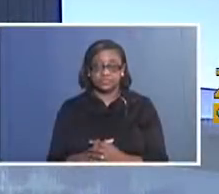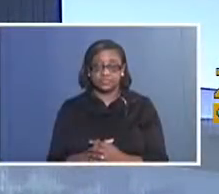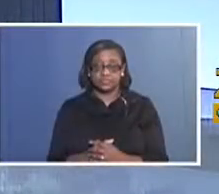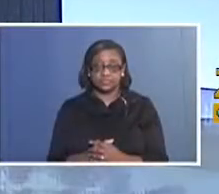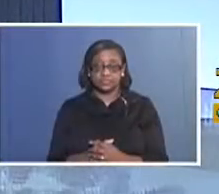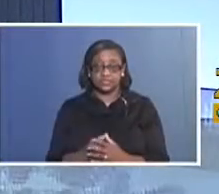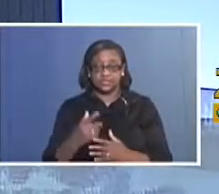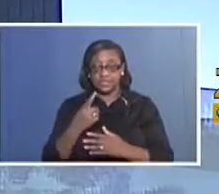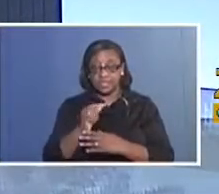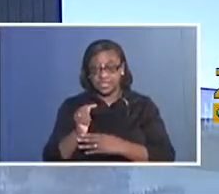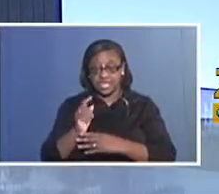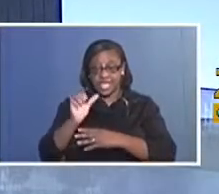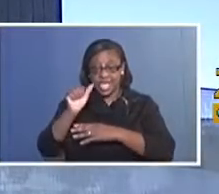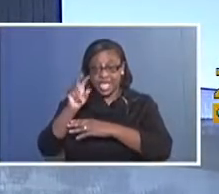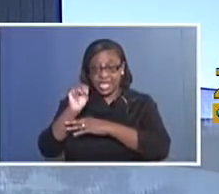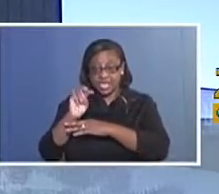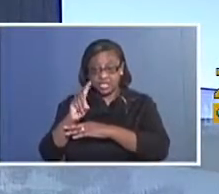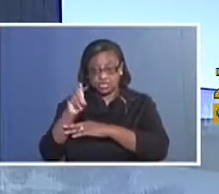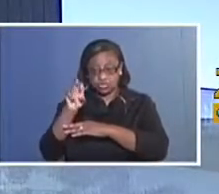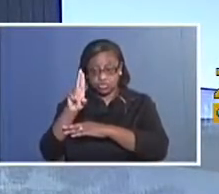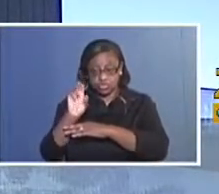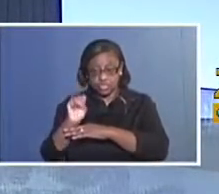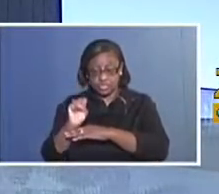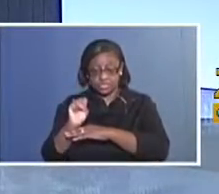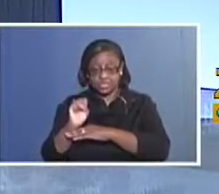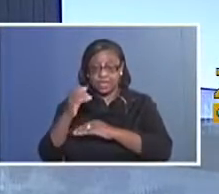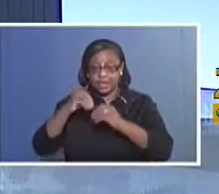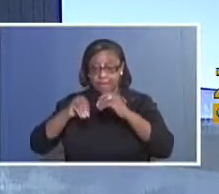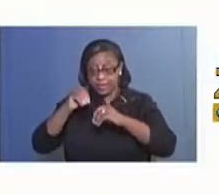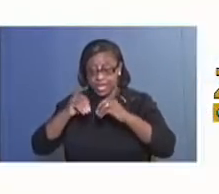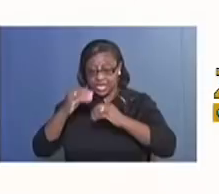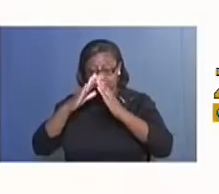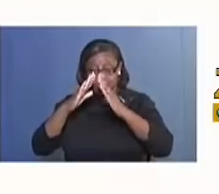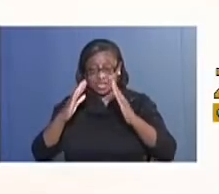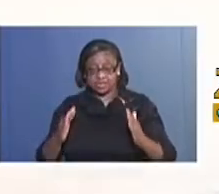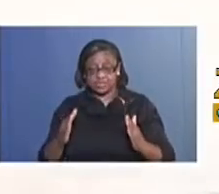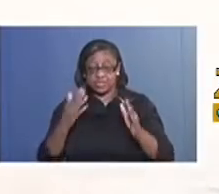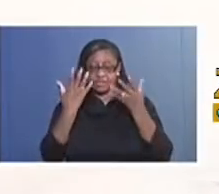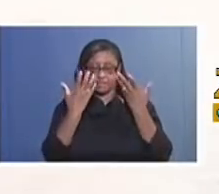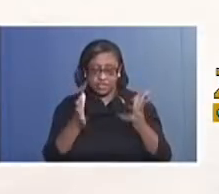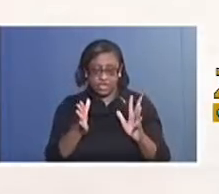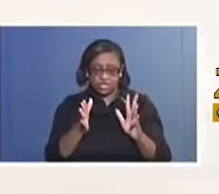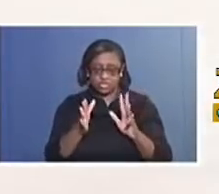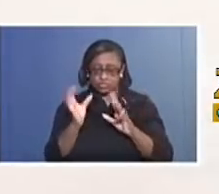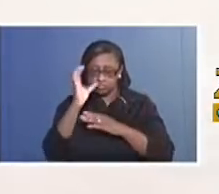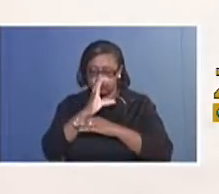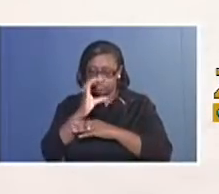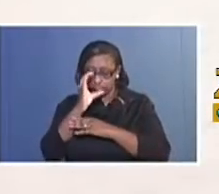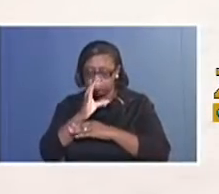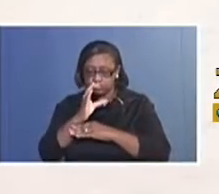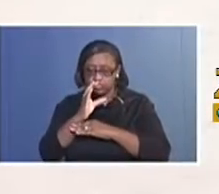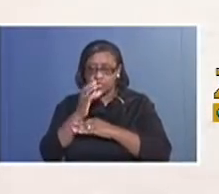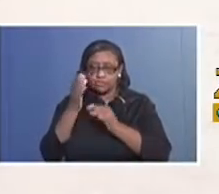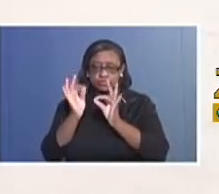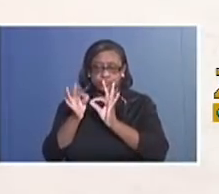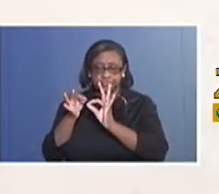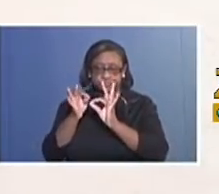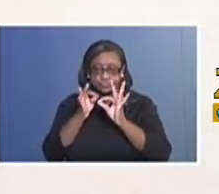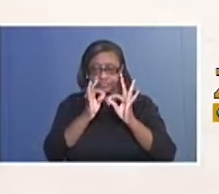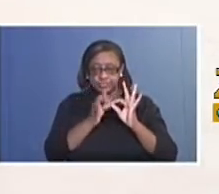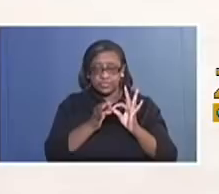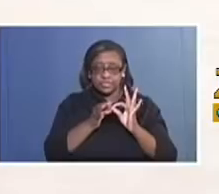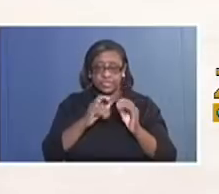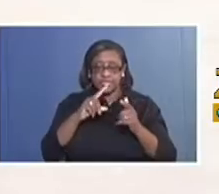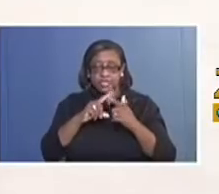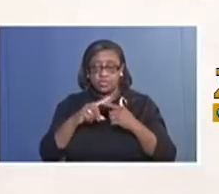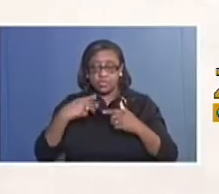The San Andros Packing House, the latest to undergo an assessment to improve conditions. Member of Parliament for North Andros and the